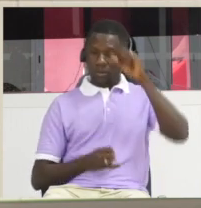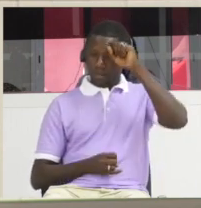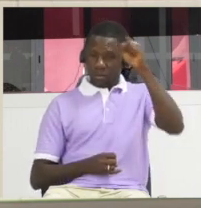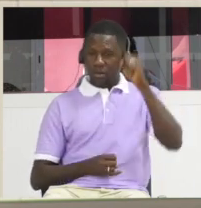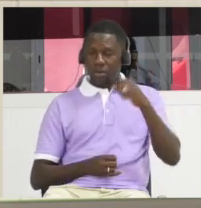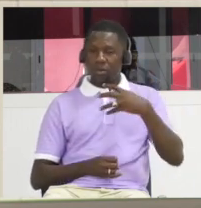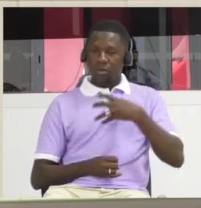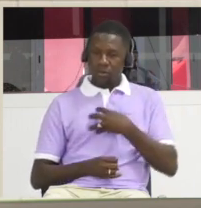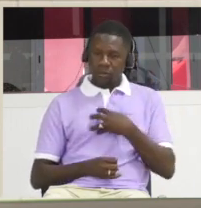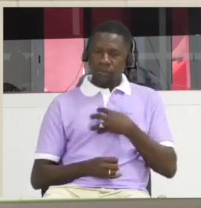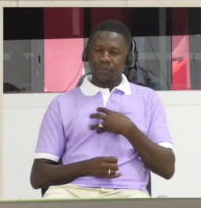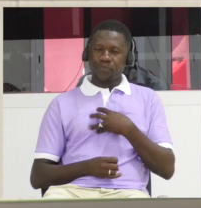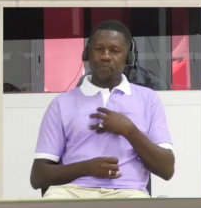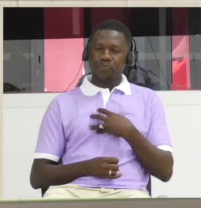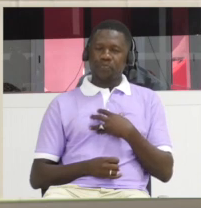the president wants.